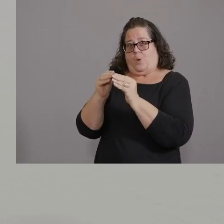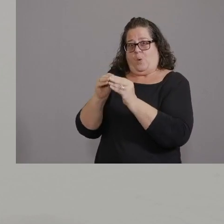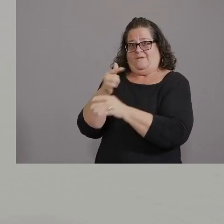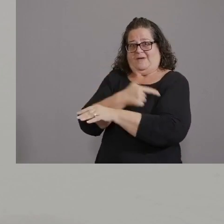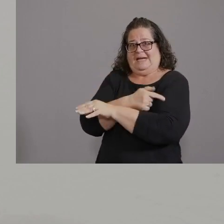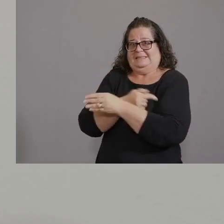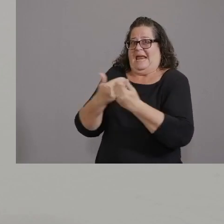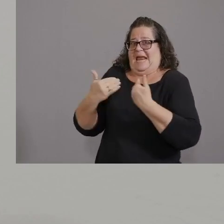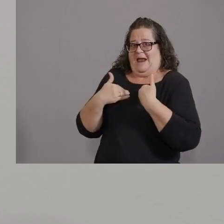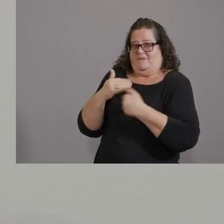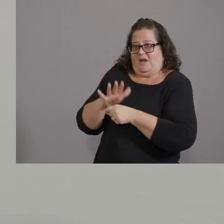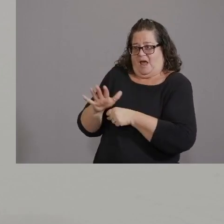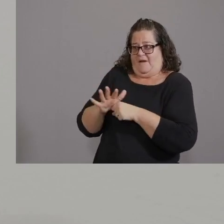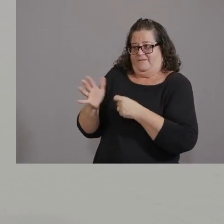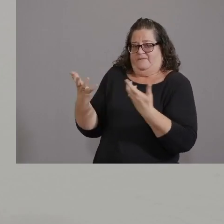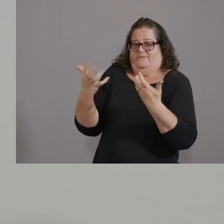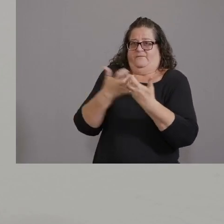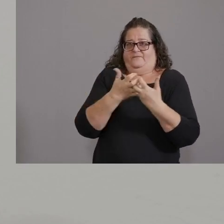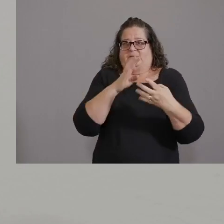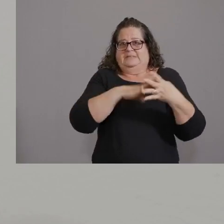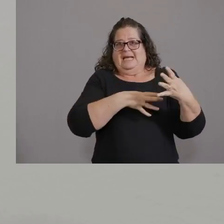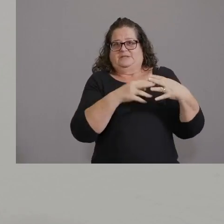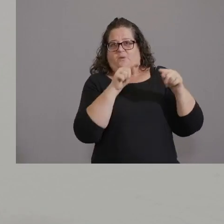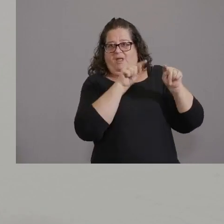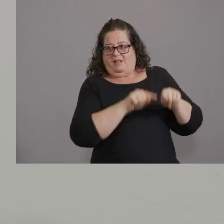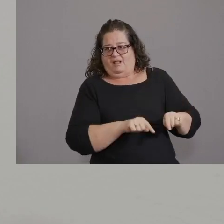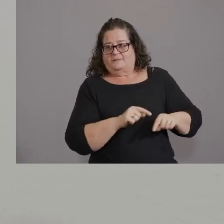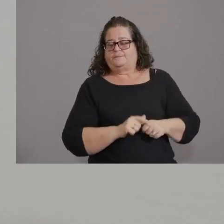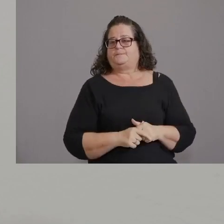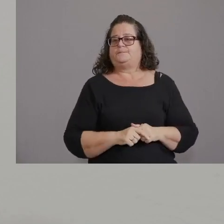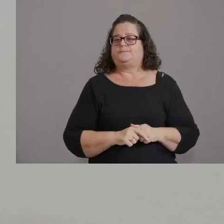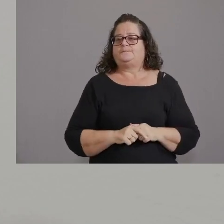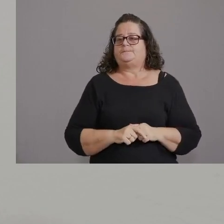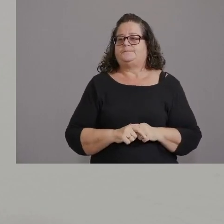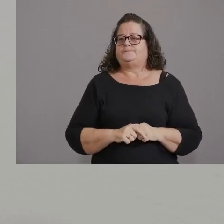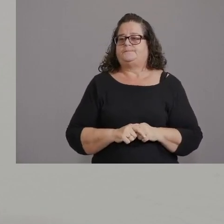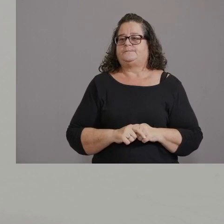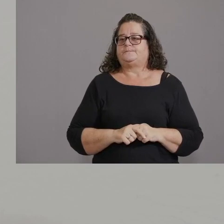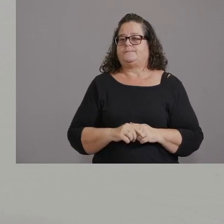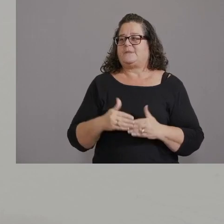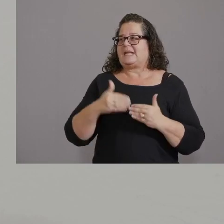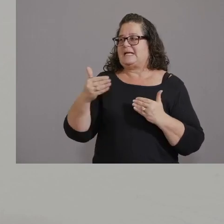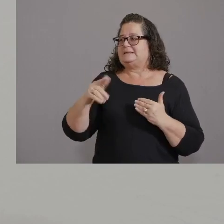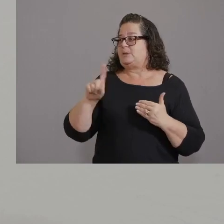Cameron. Next up, and I apologize if I mispronounced this, Cora Nylander.